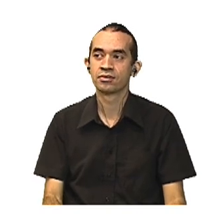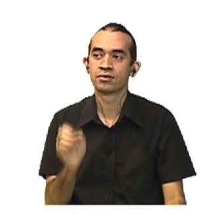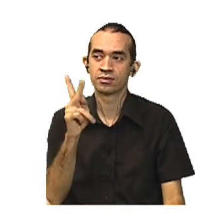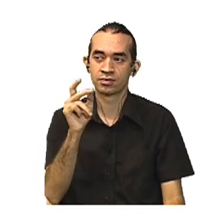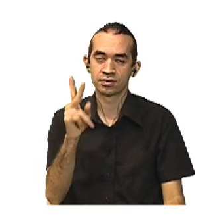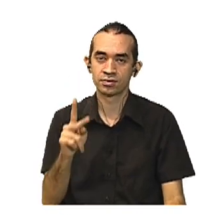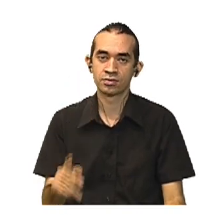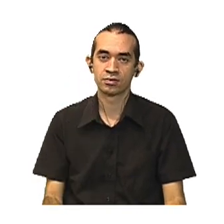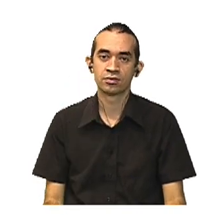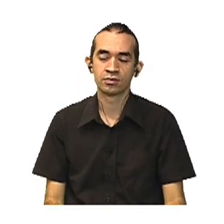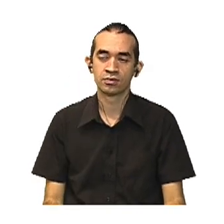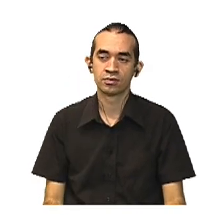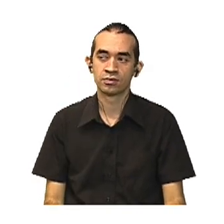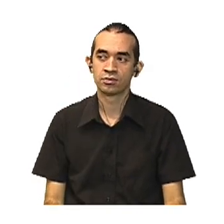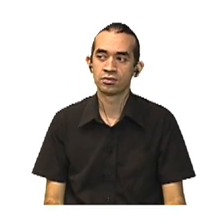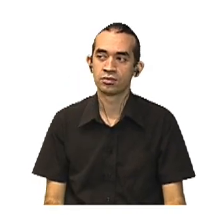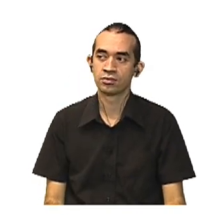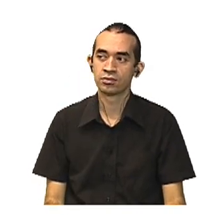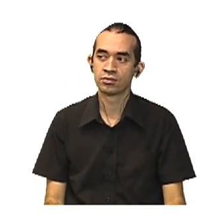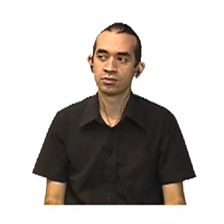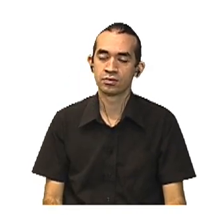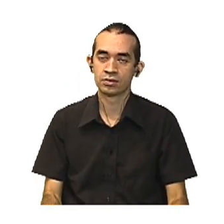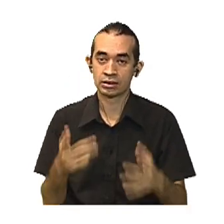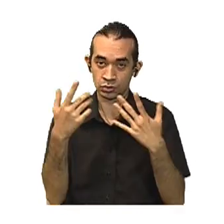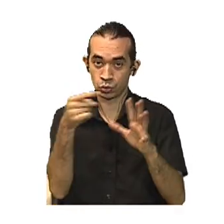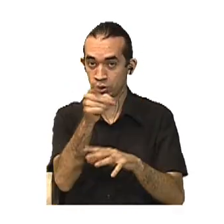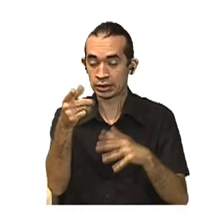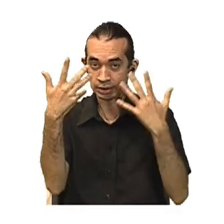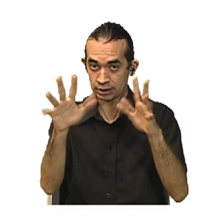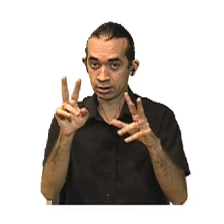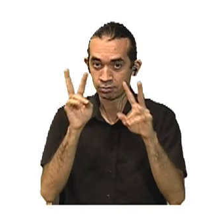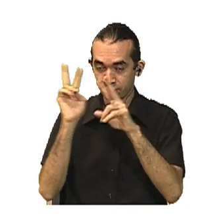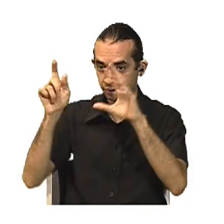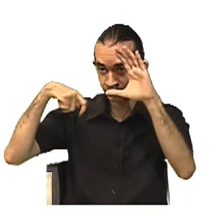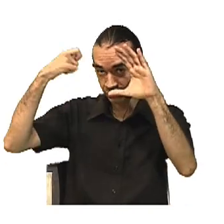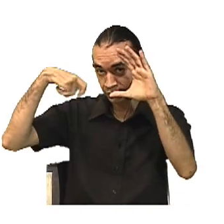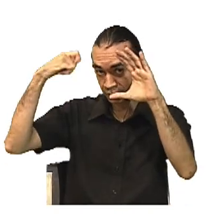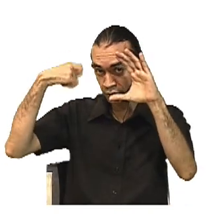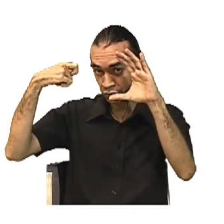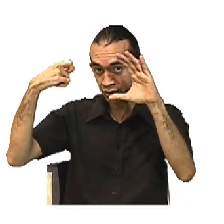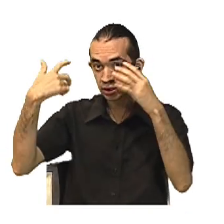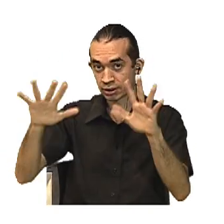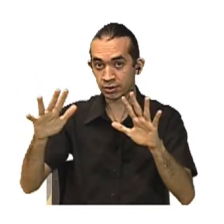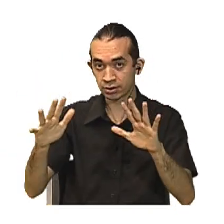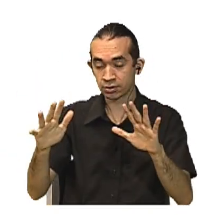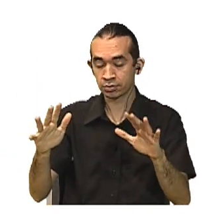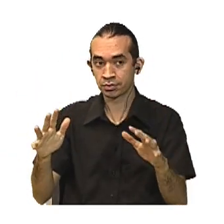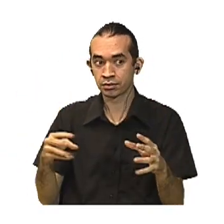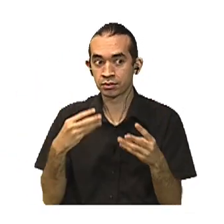Okay, now that you watch the video,